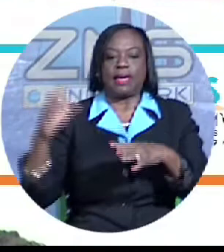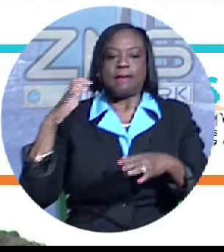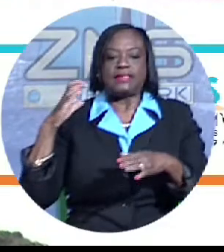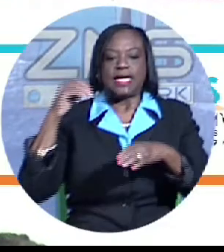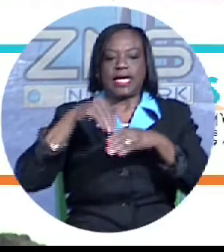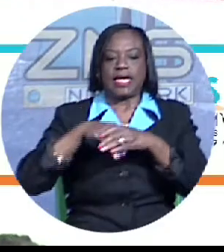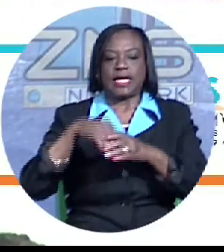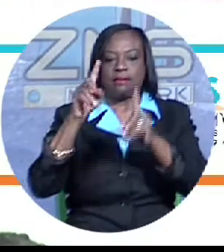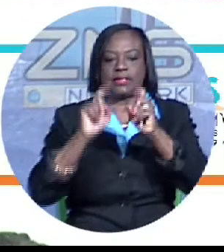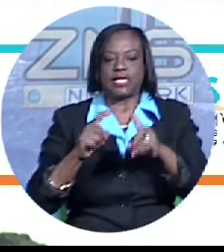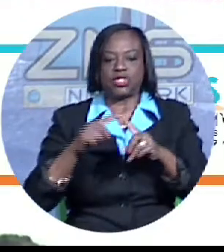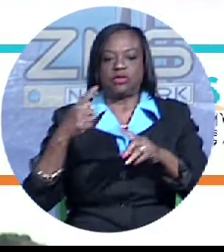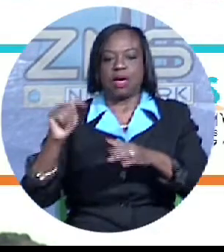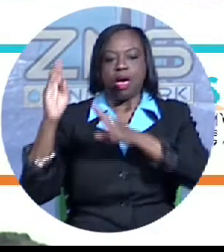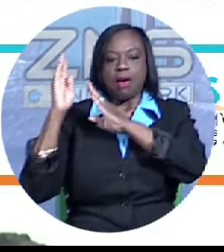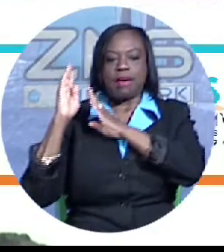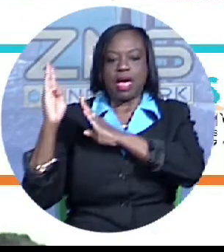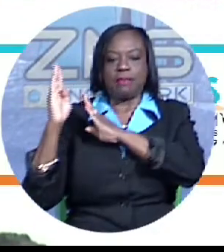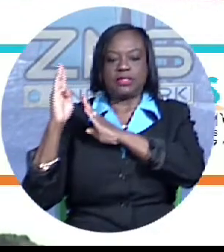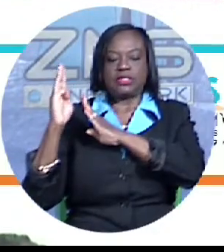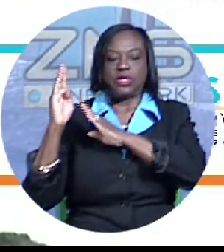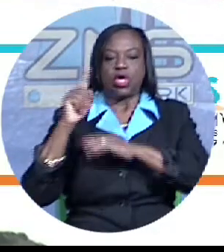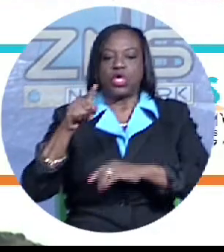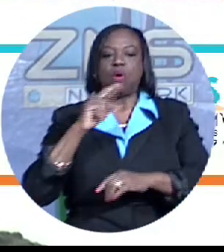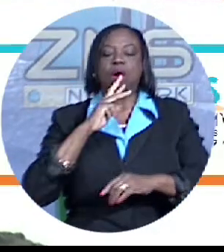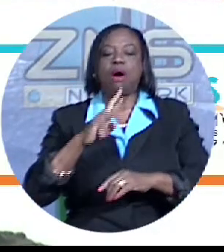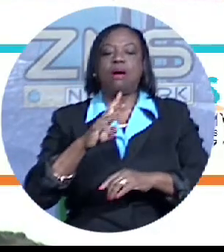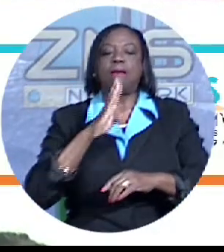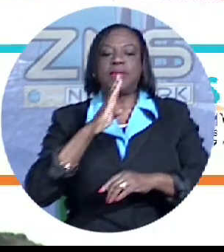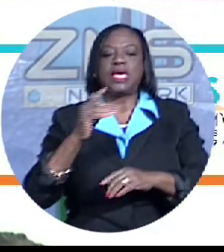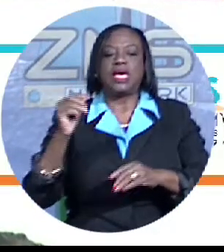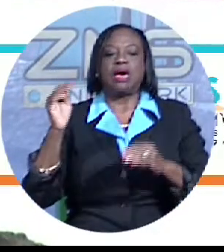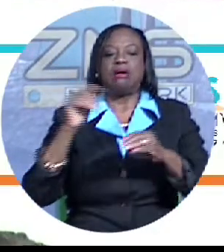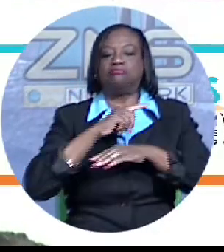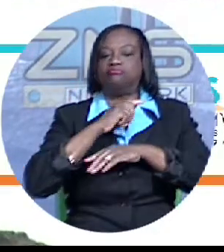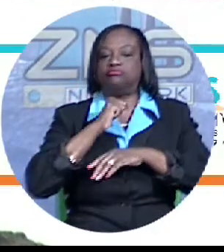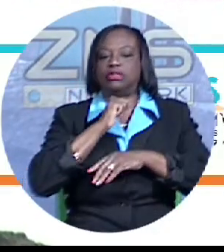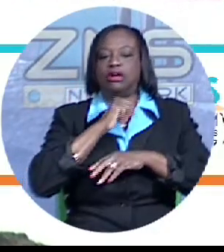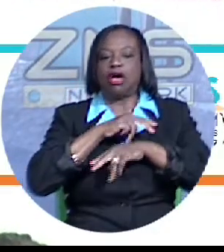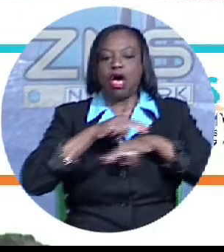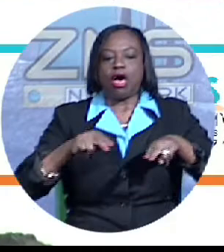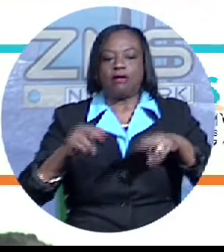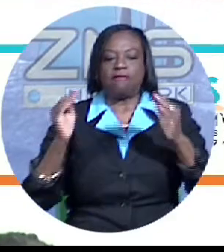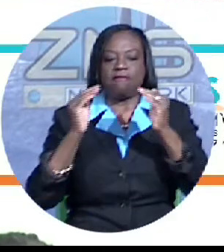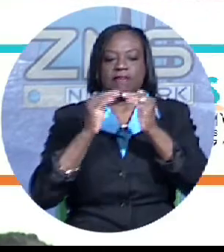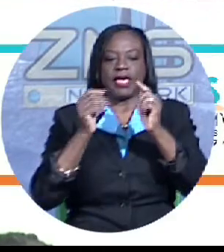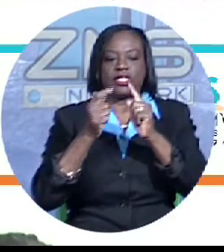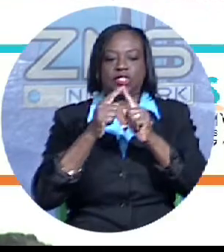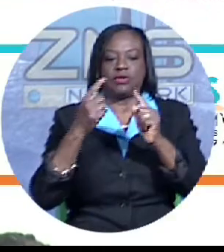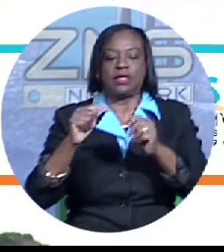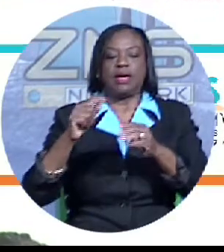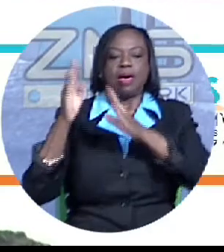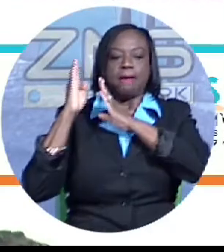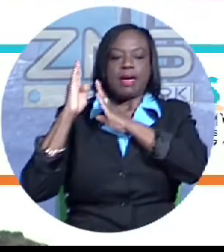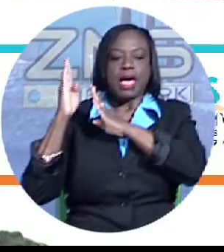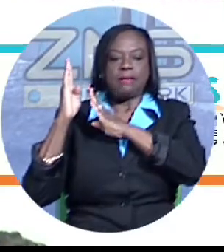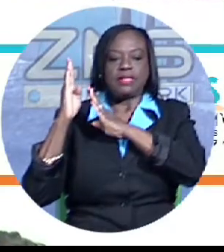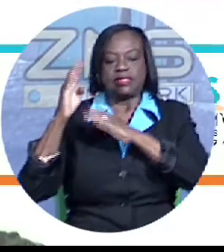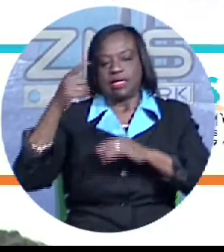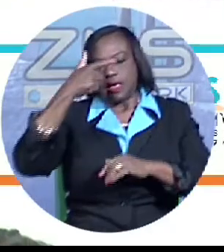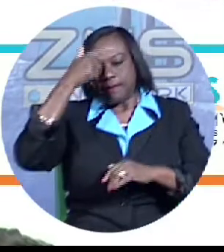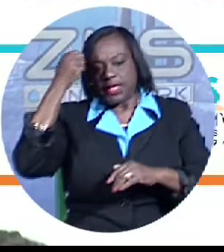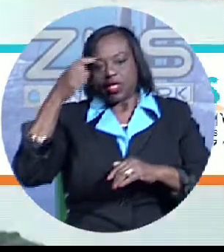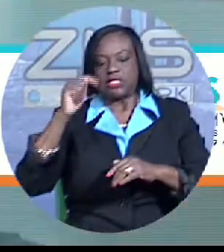Bahamas, you are being unfair to the Bahamas. Insofar as our geophysical structure